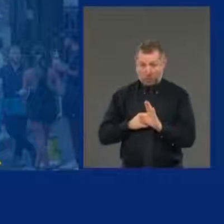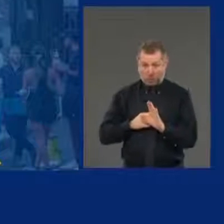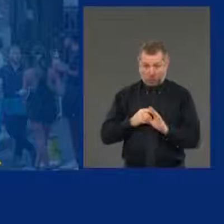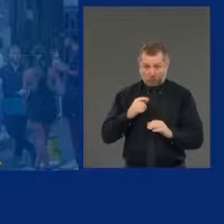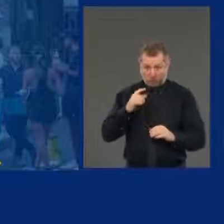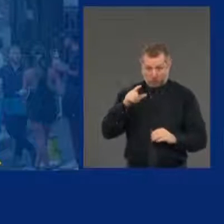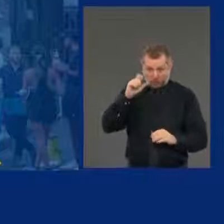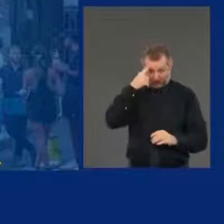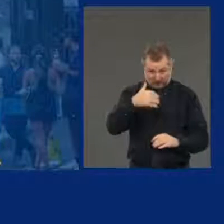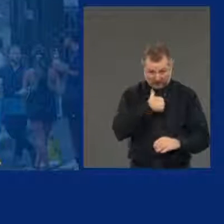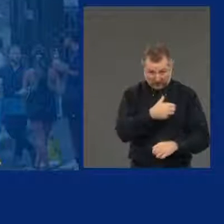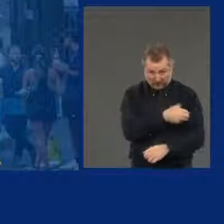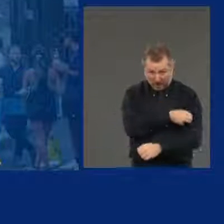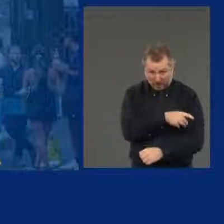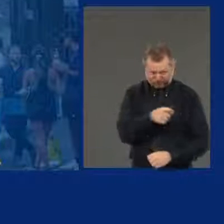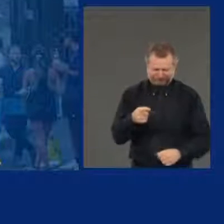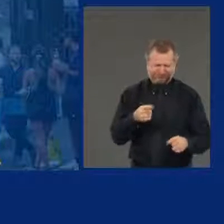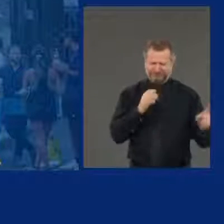There is nobody who can tell you that.